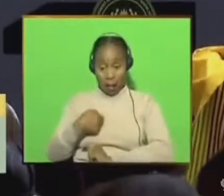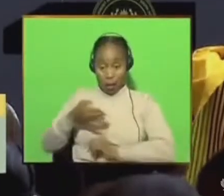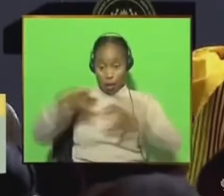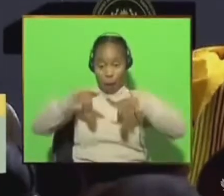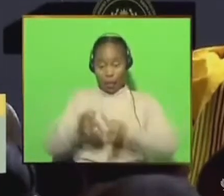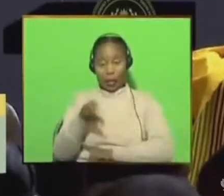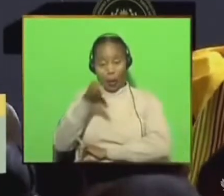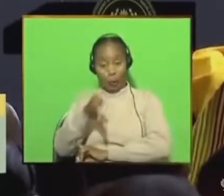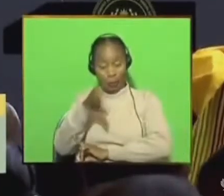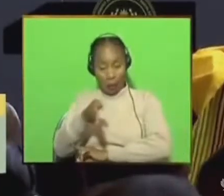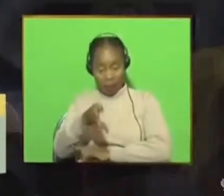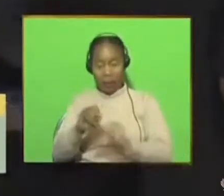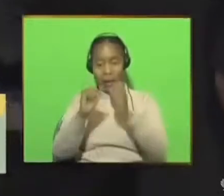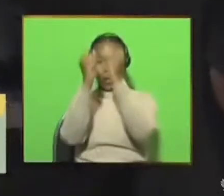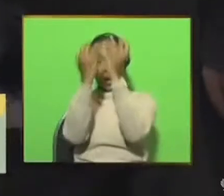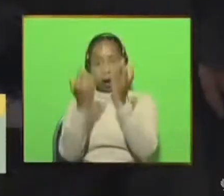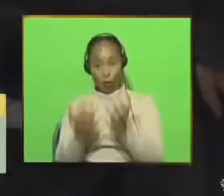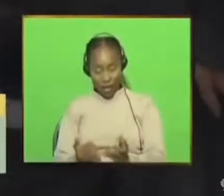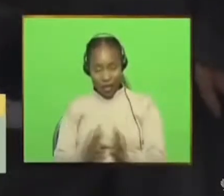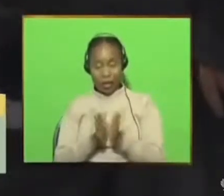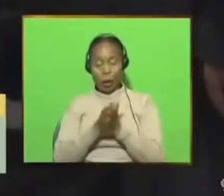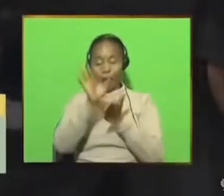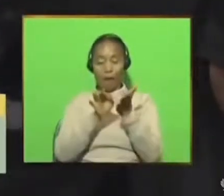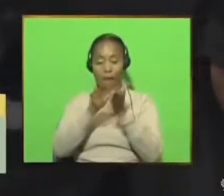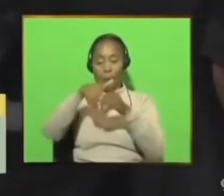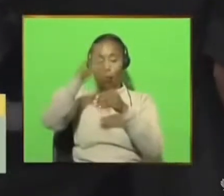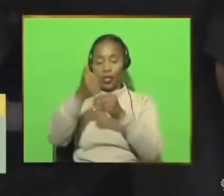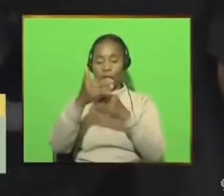the counting of the votes must then be proceeded with.